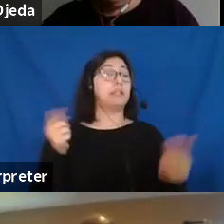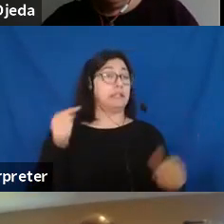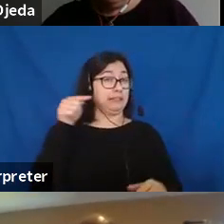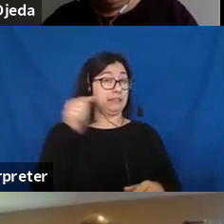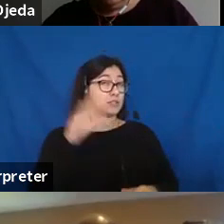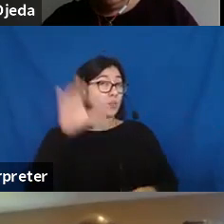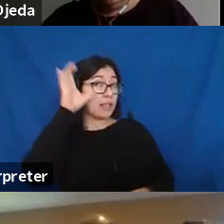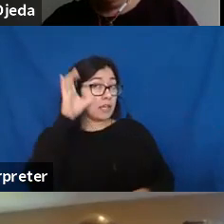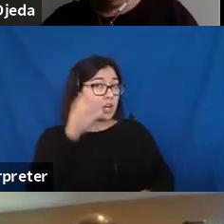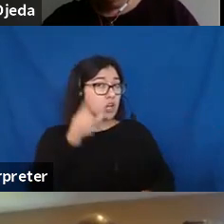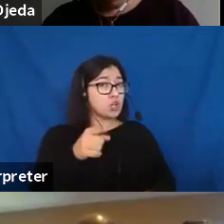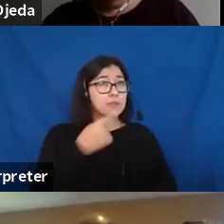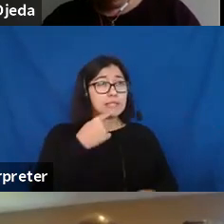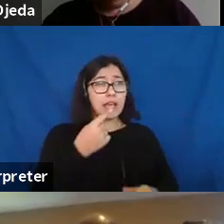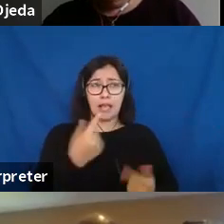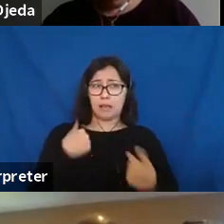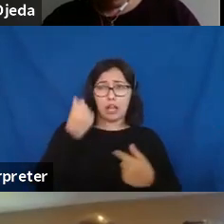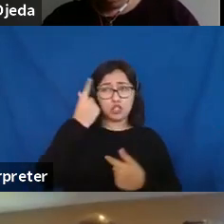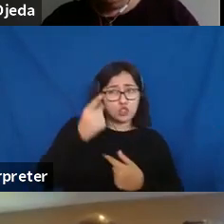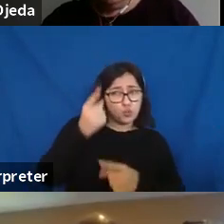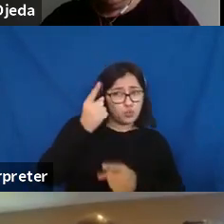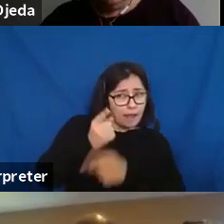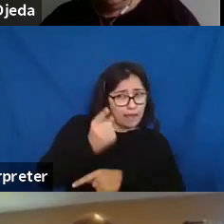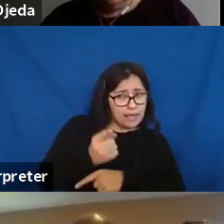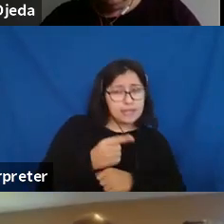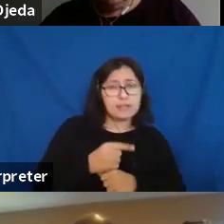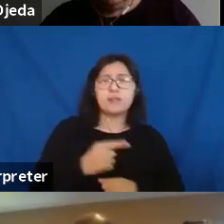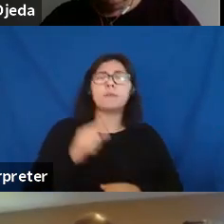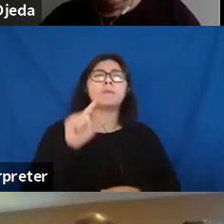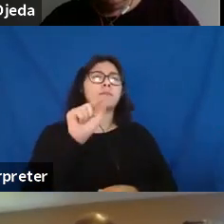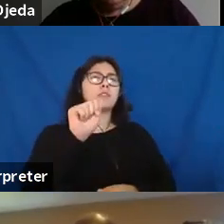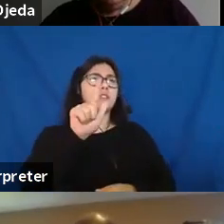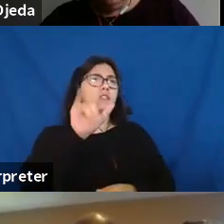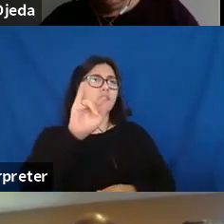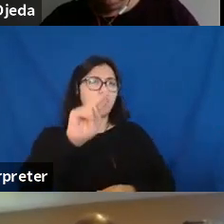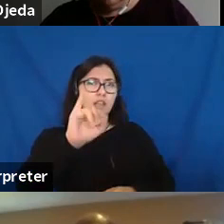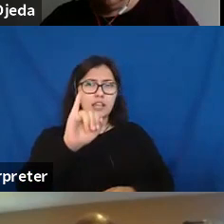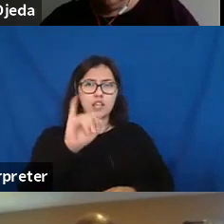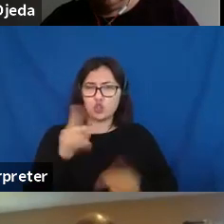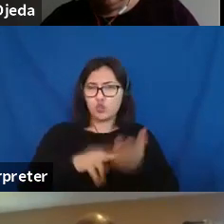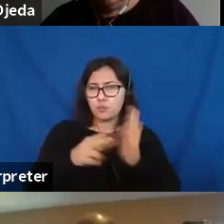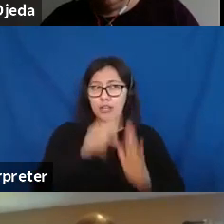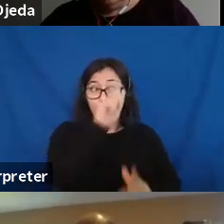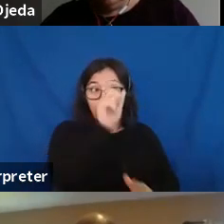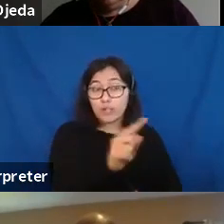I heard you say? I'm sorry, Tulani, would you ask the questions to Lourdes or to Bob and Amy?